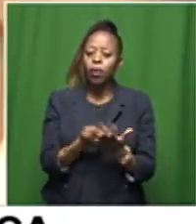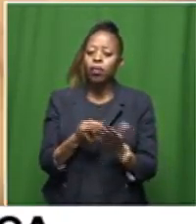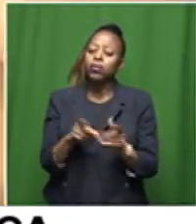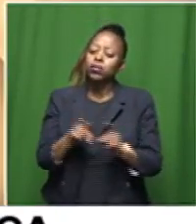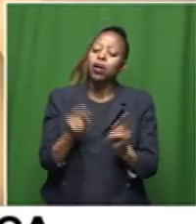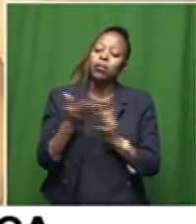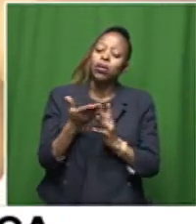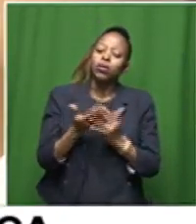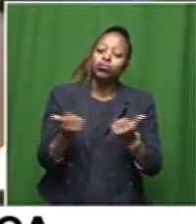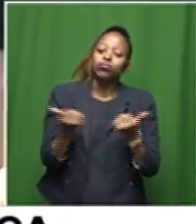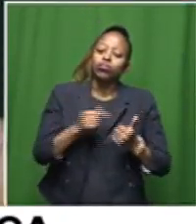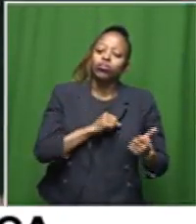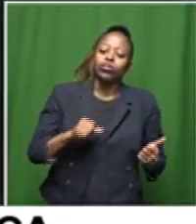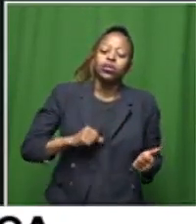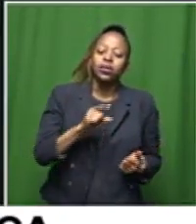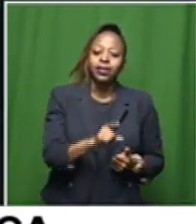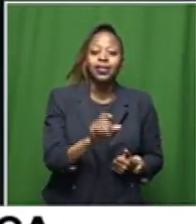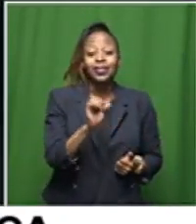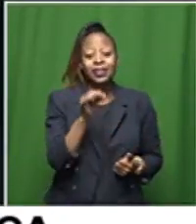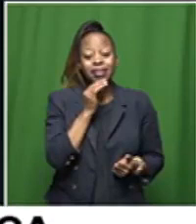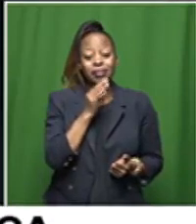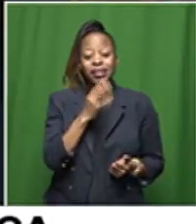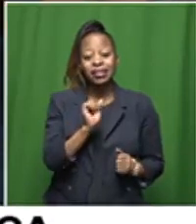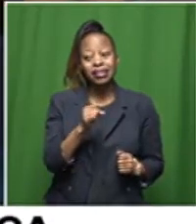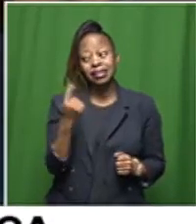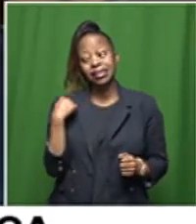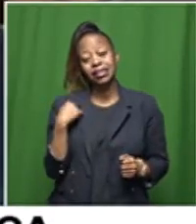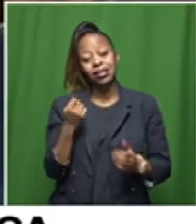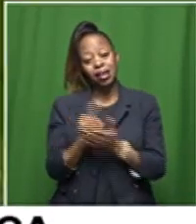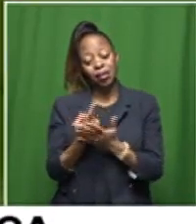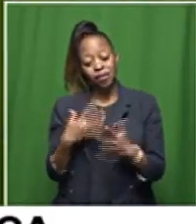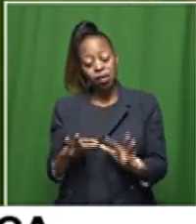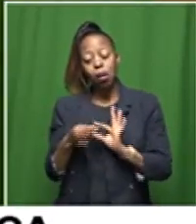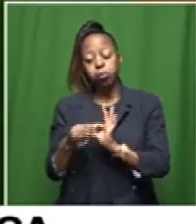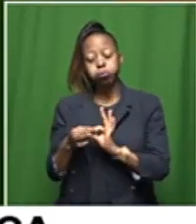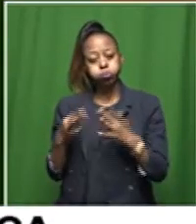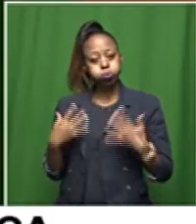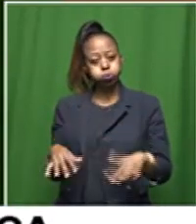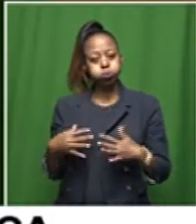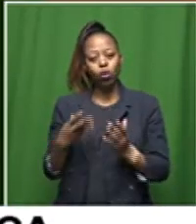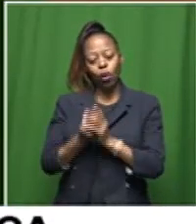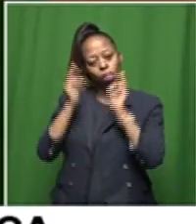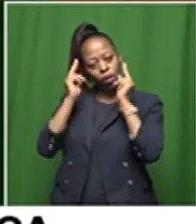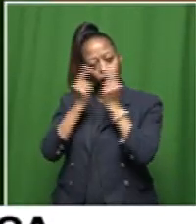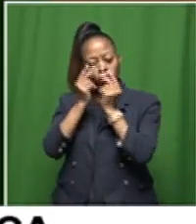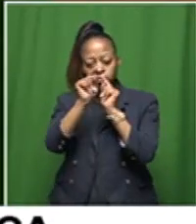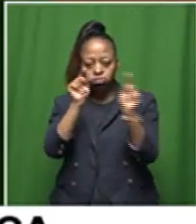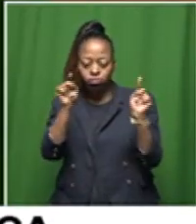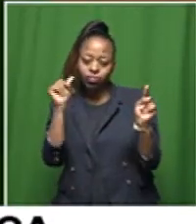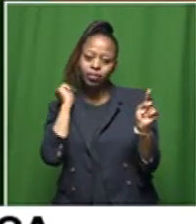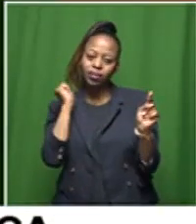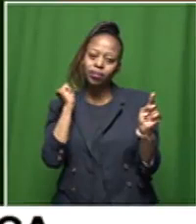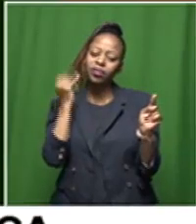access operations there. So we had a session yesterday, and we have a very good relationship with the universities. Yesterday, we